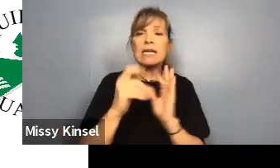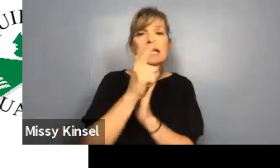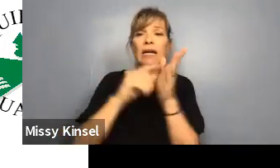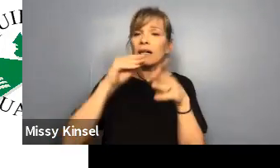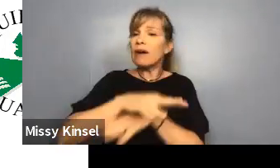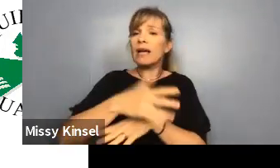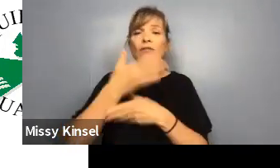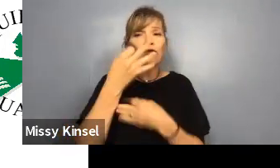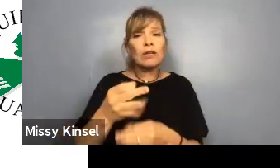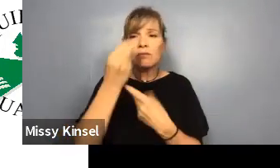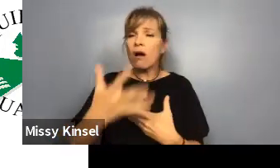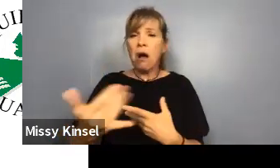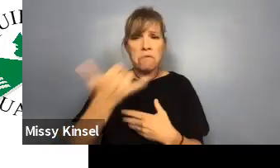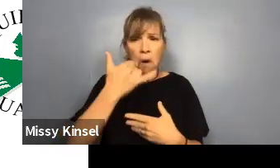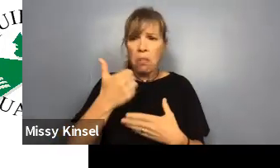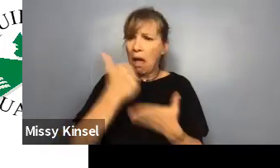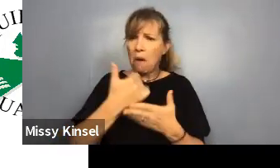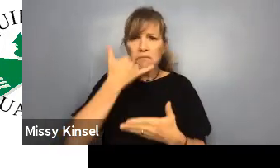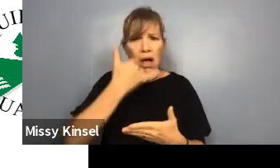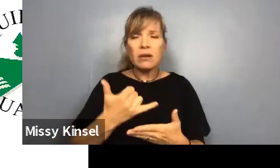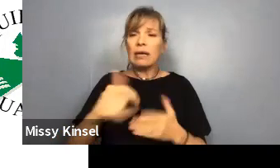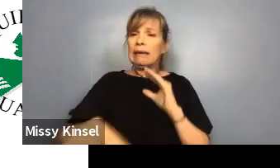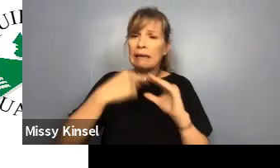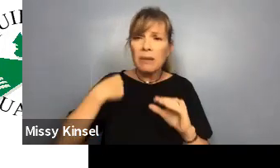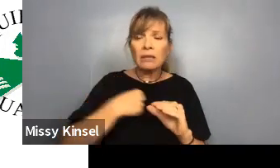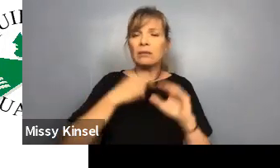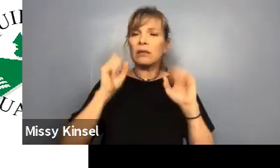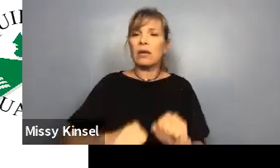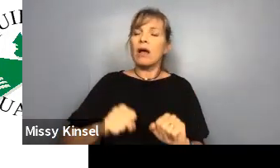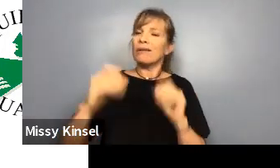information. You can call the helpline. You can send us an email at